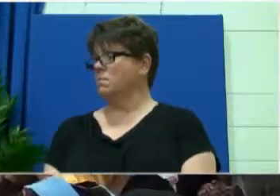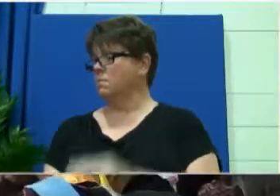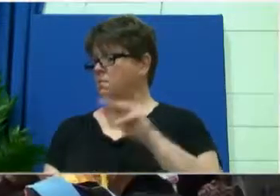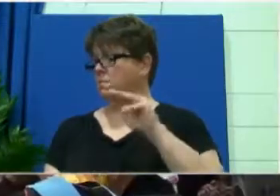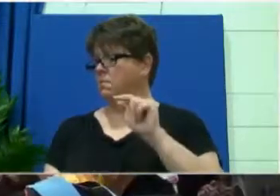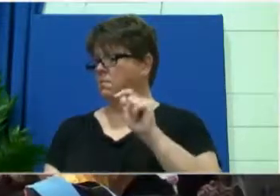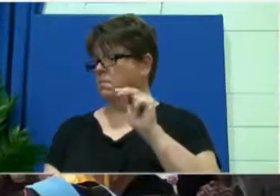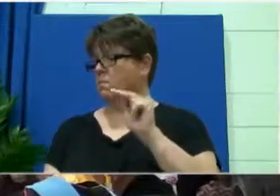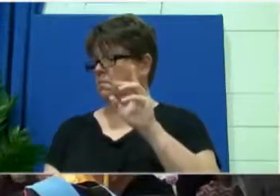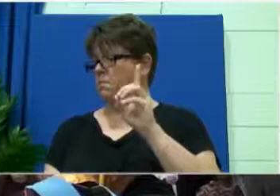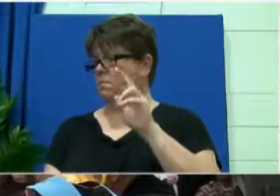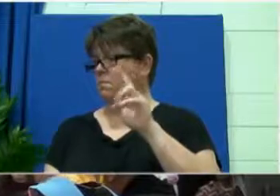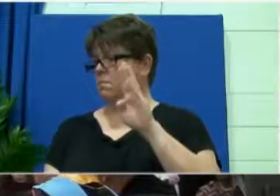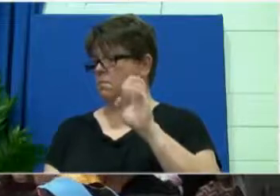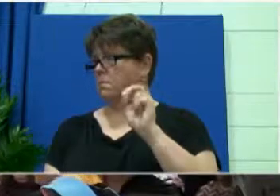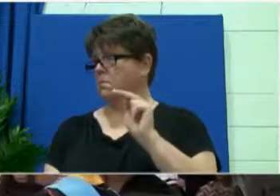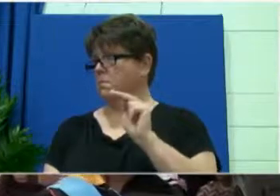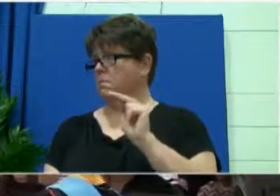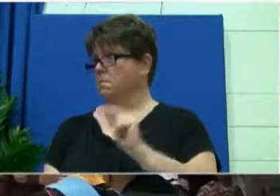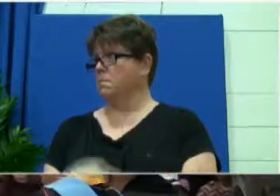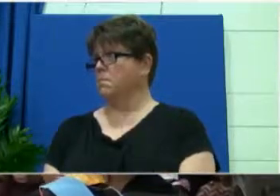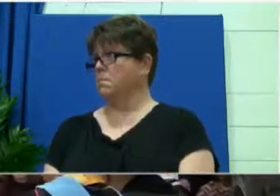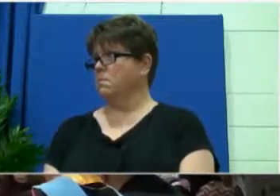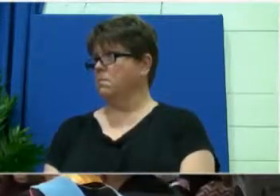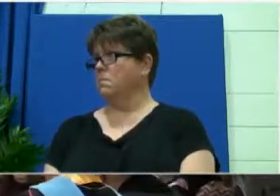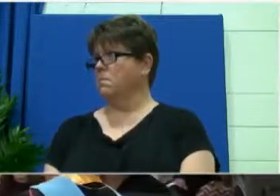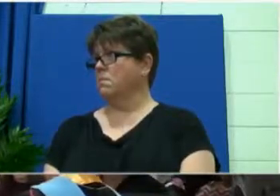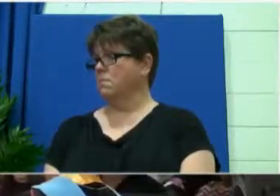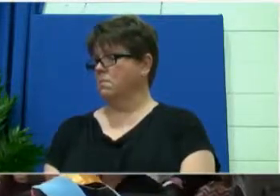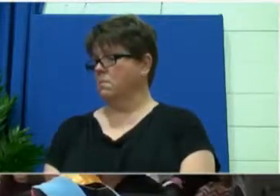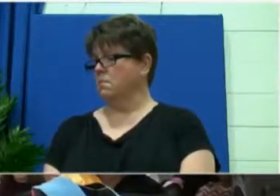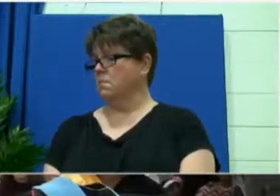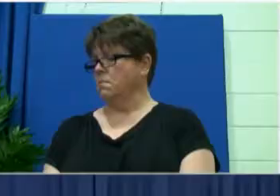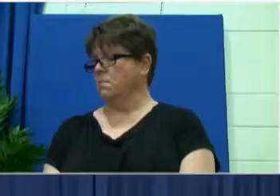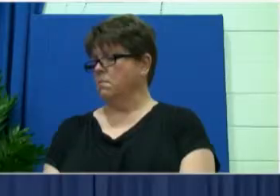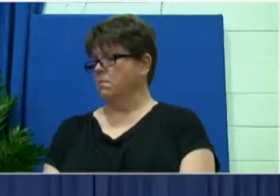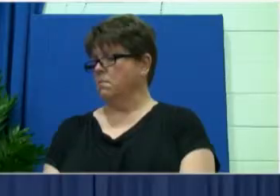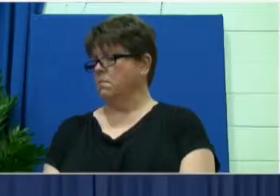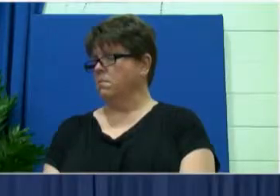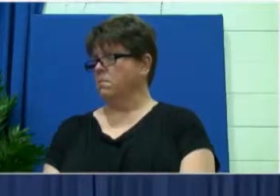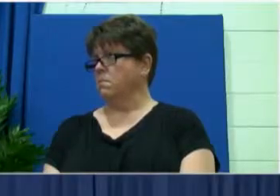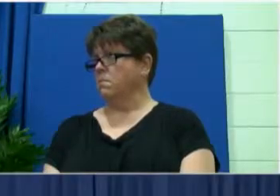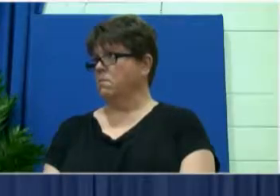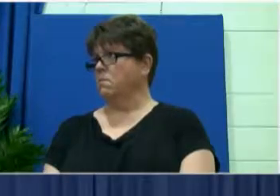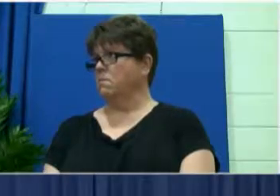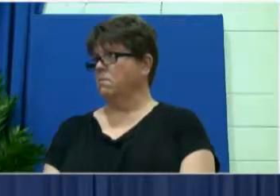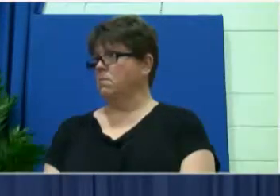Megan Marie Durbin, cum laude, Associate in Applied Science, Radiologic Technology.